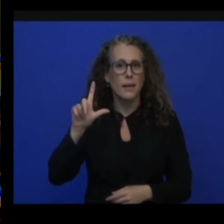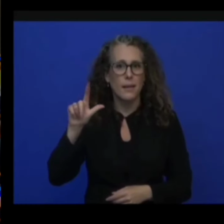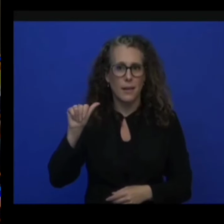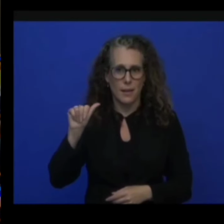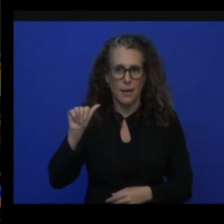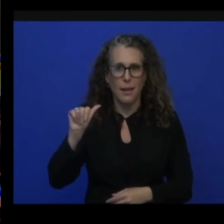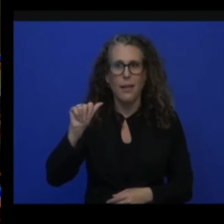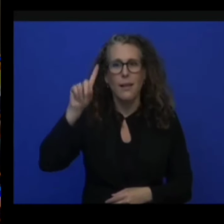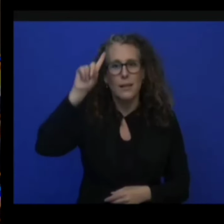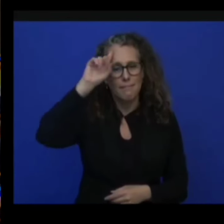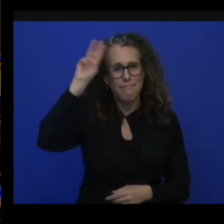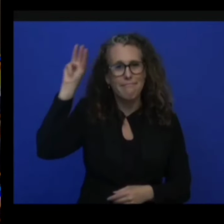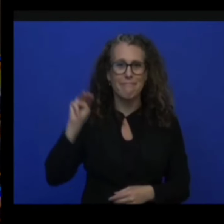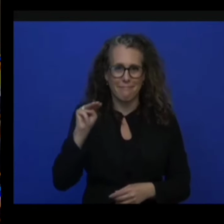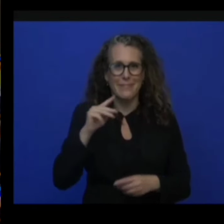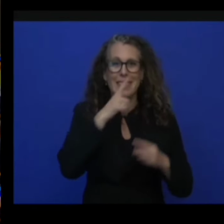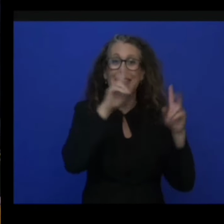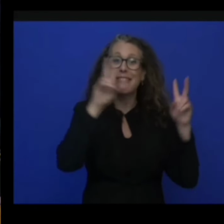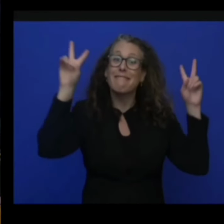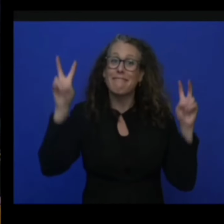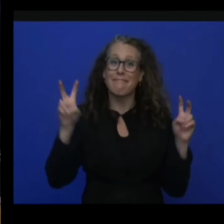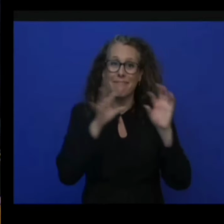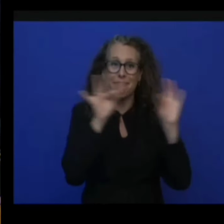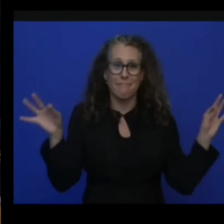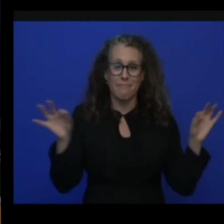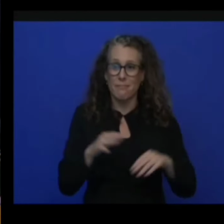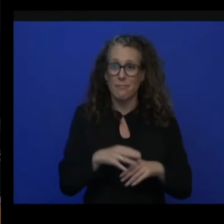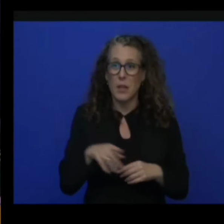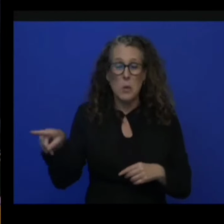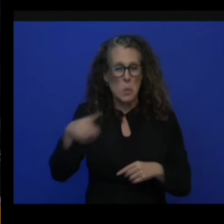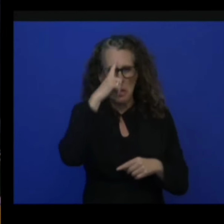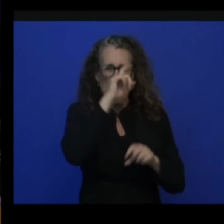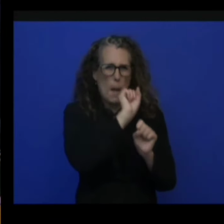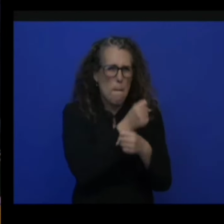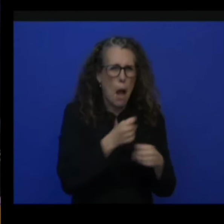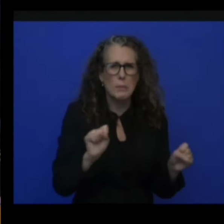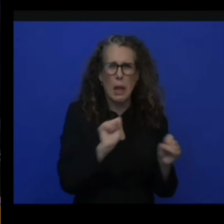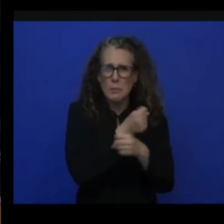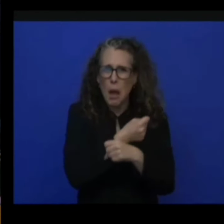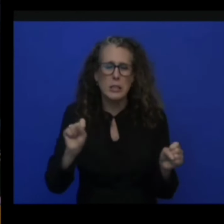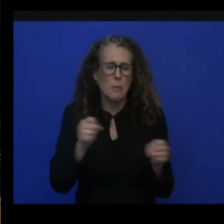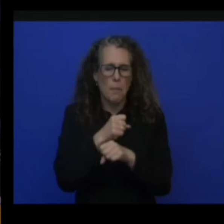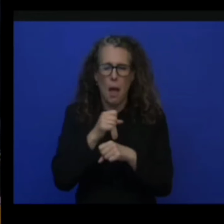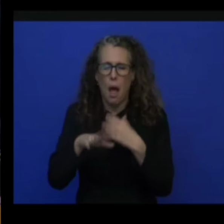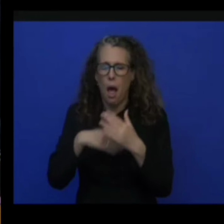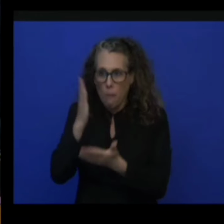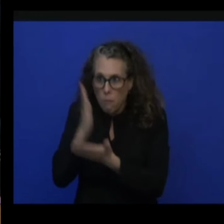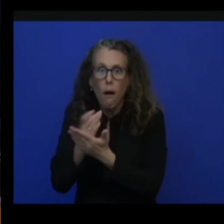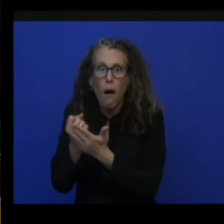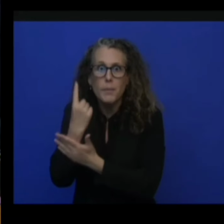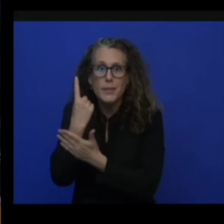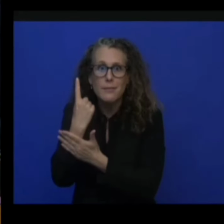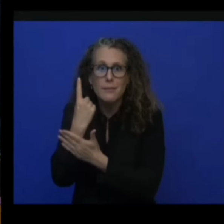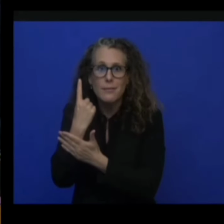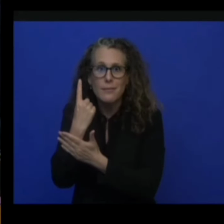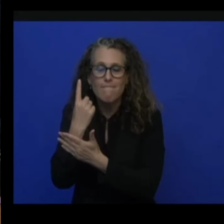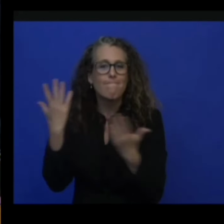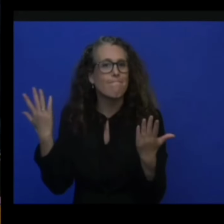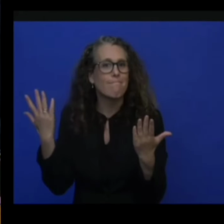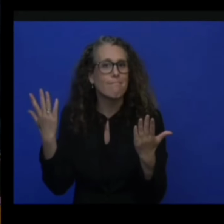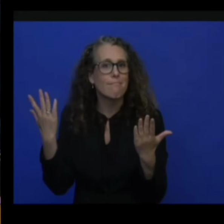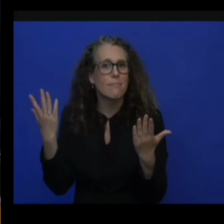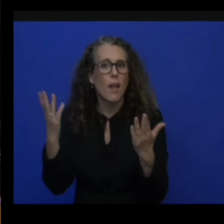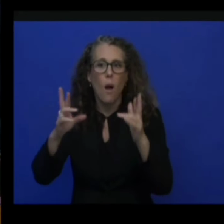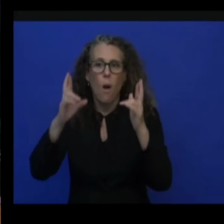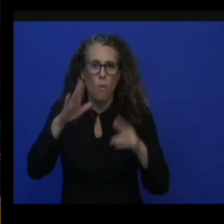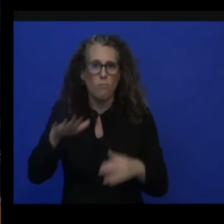always seems impossible until it's done." May we find the courage to